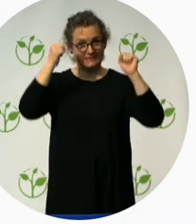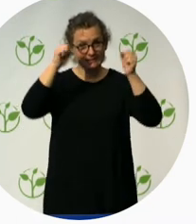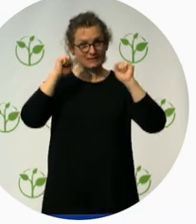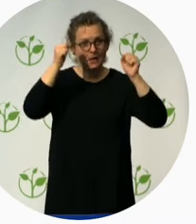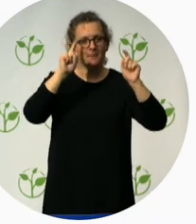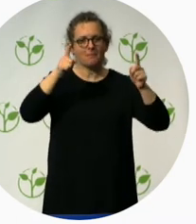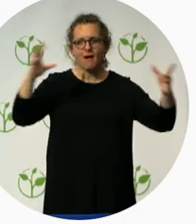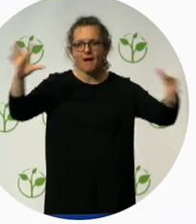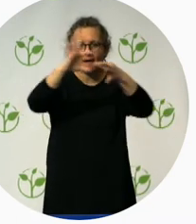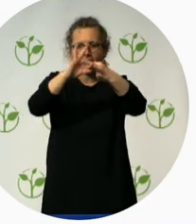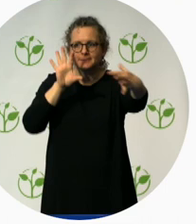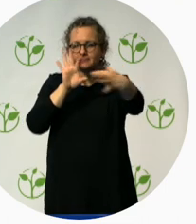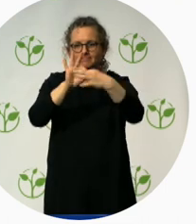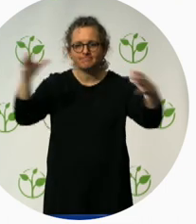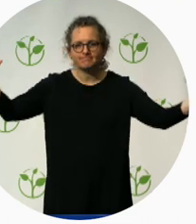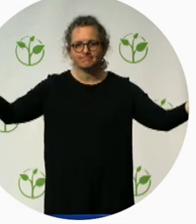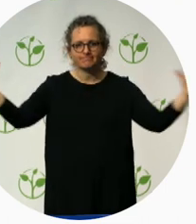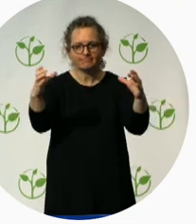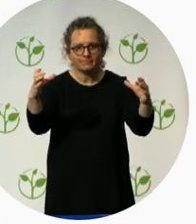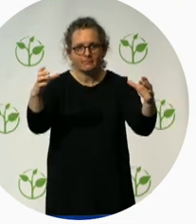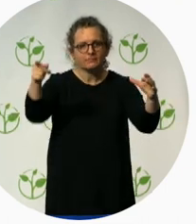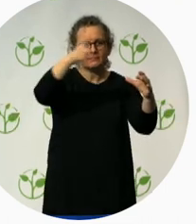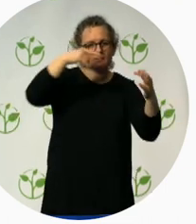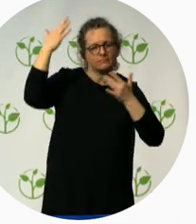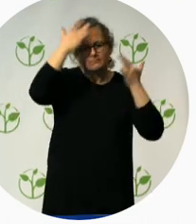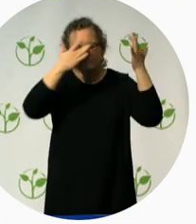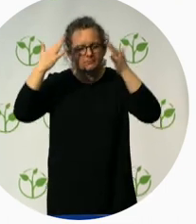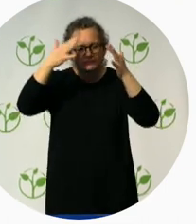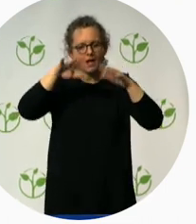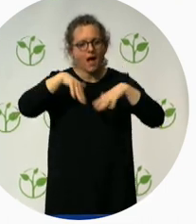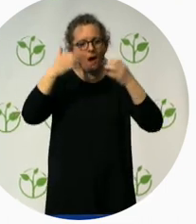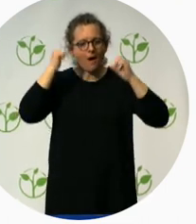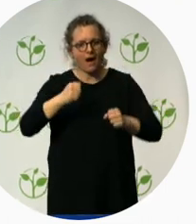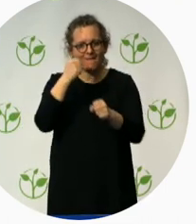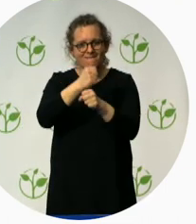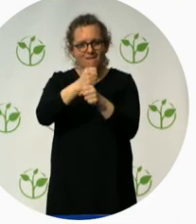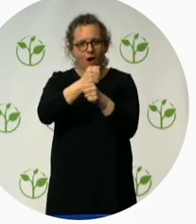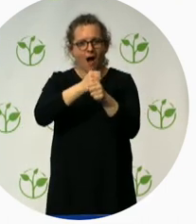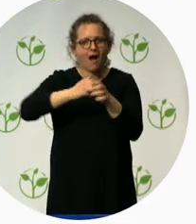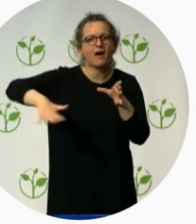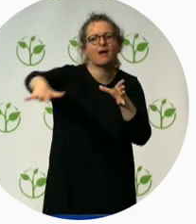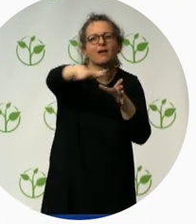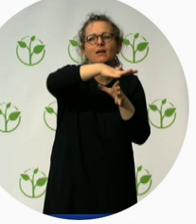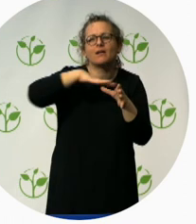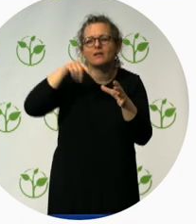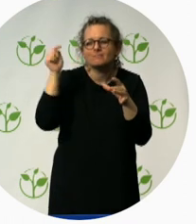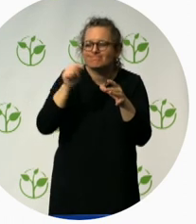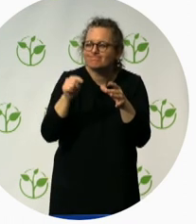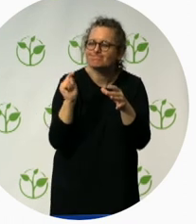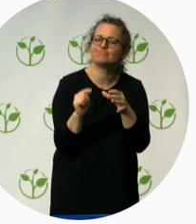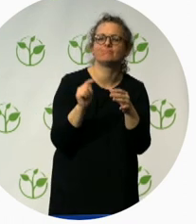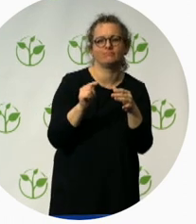market also is involved, because you want to decrease unemployment, as of course one of the benefits of the whole